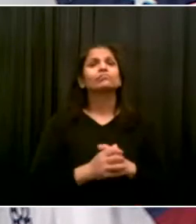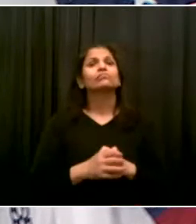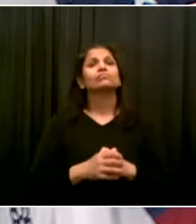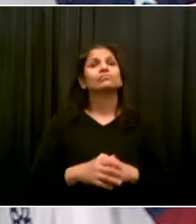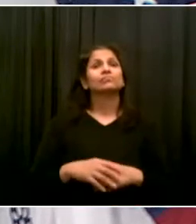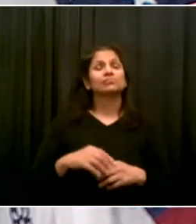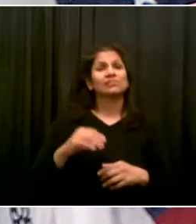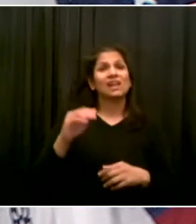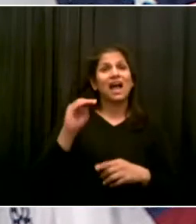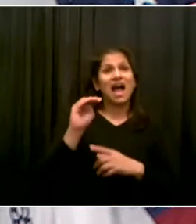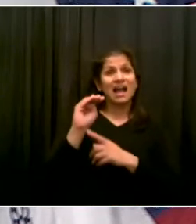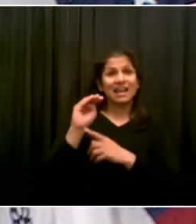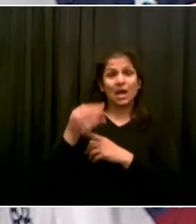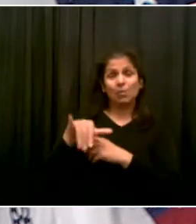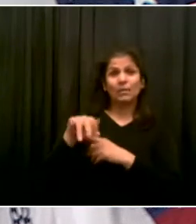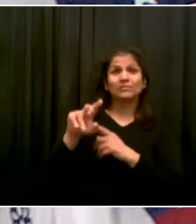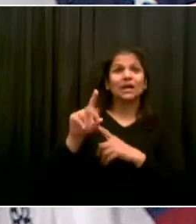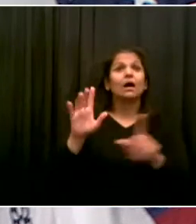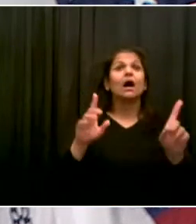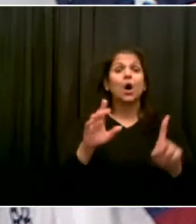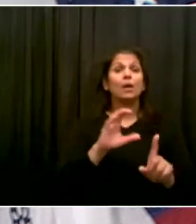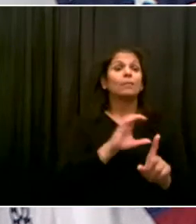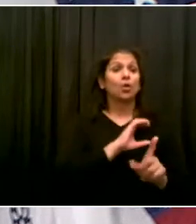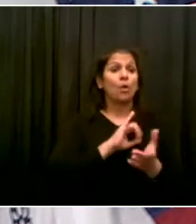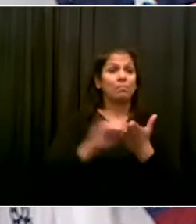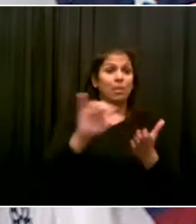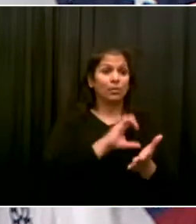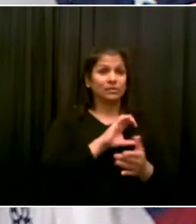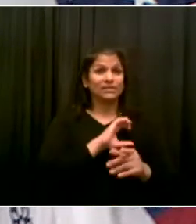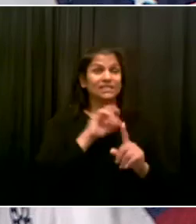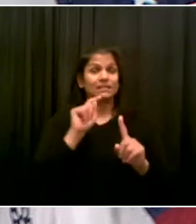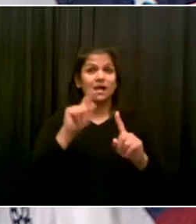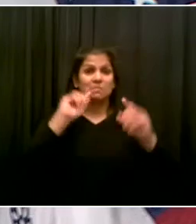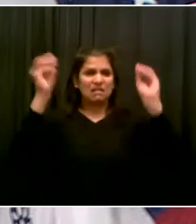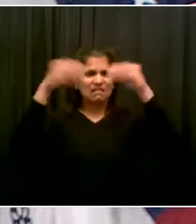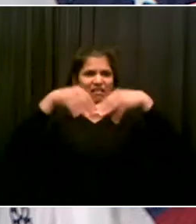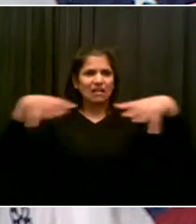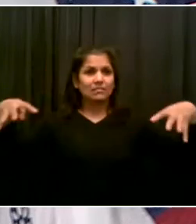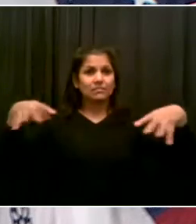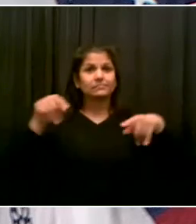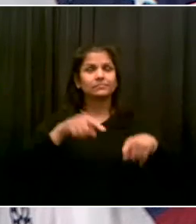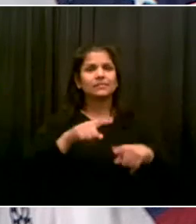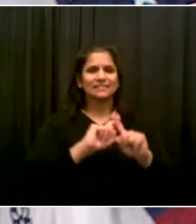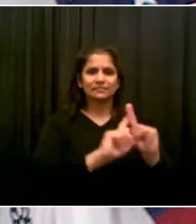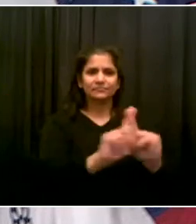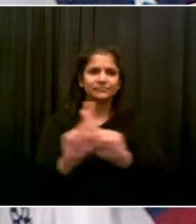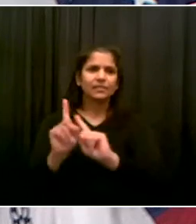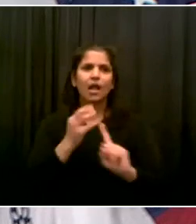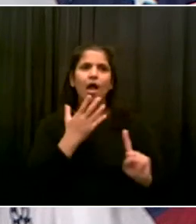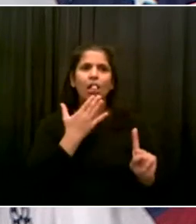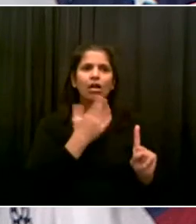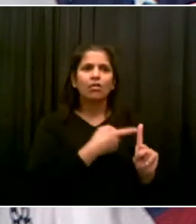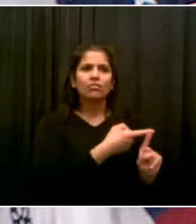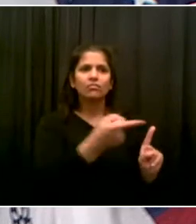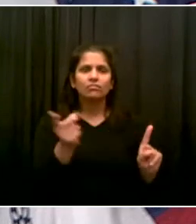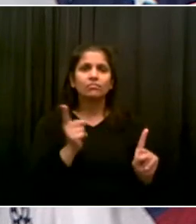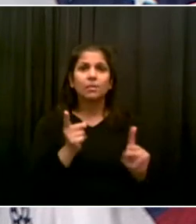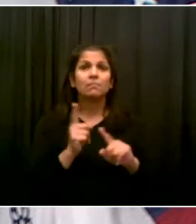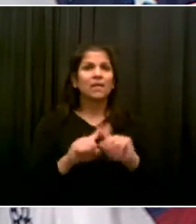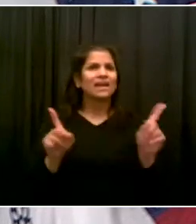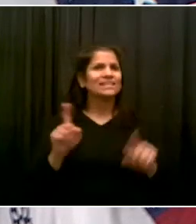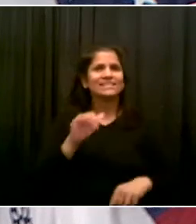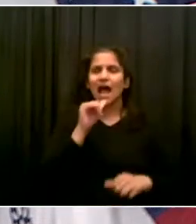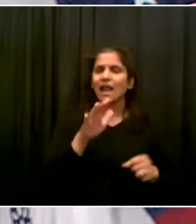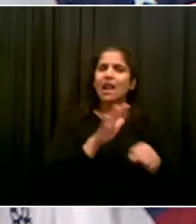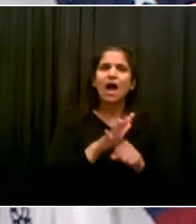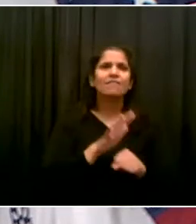department. But we have to do more. And a particular challenge is recruiting more African Americans into the NYPD.